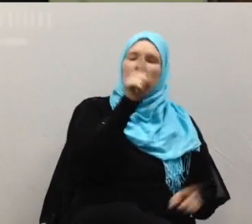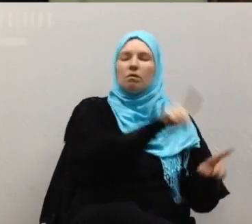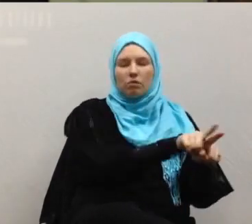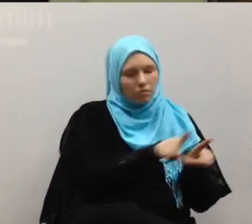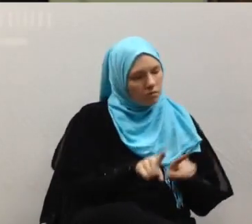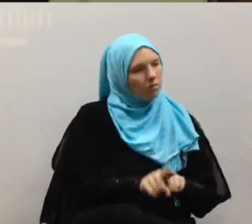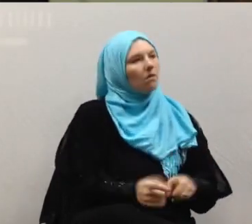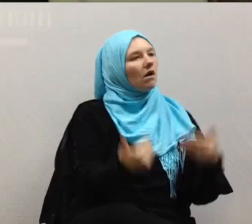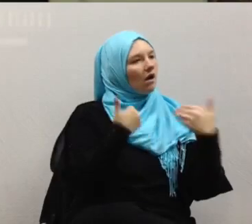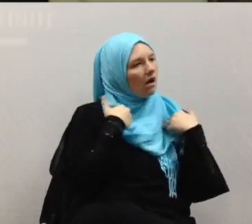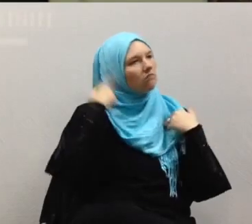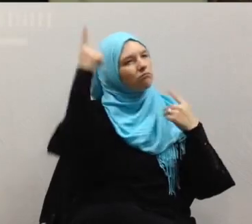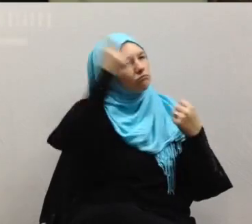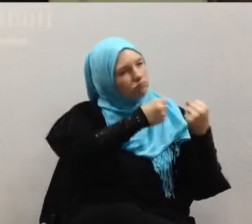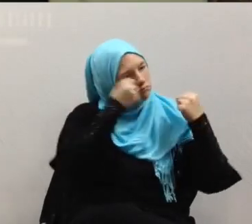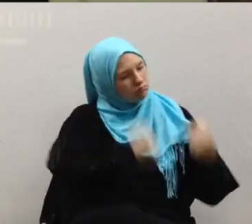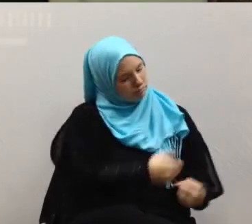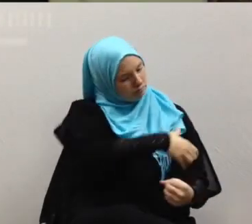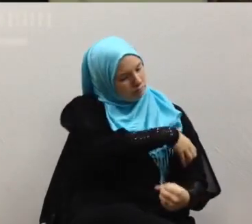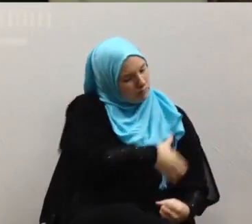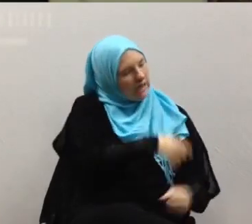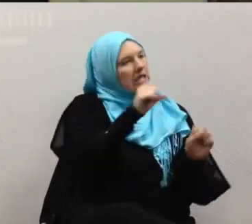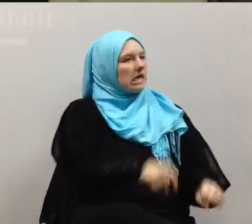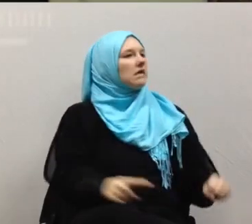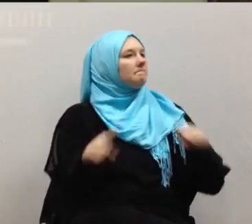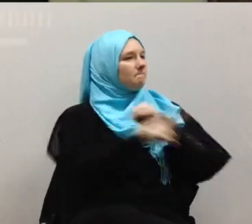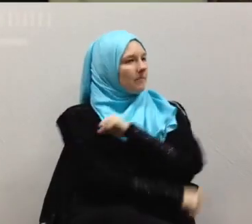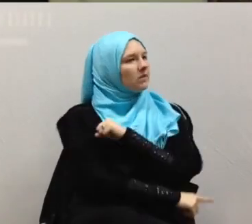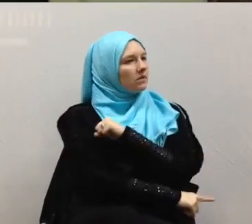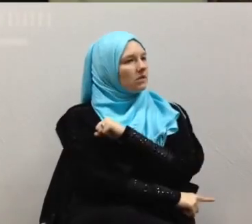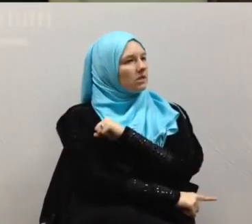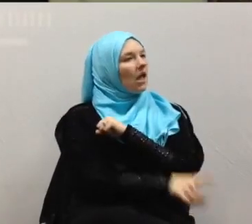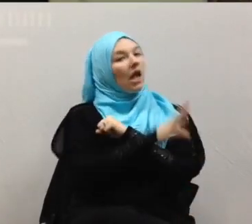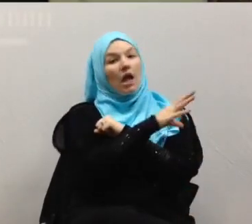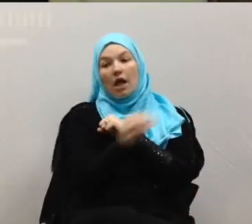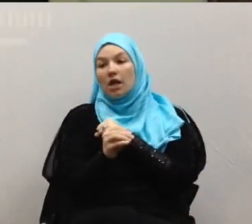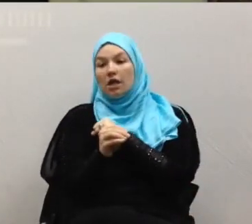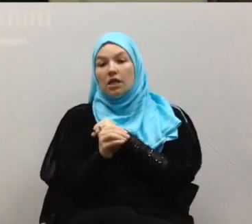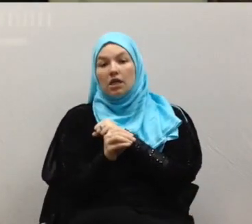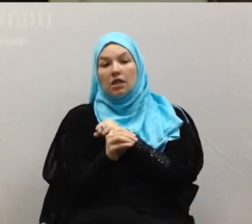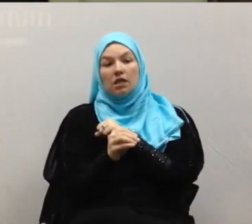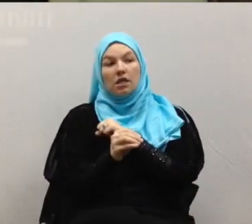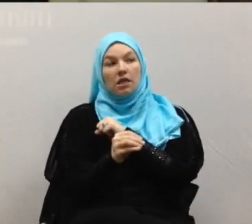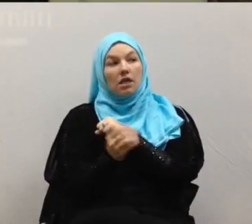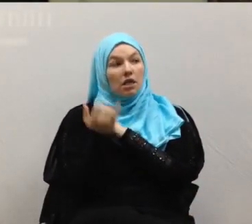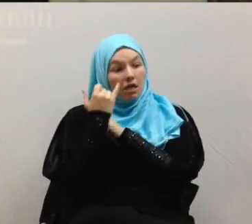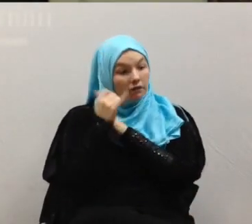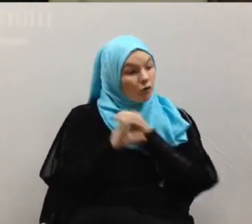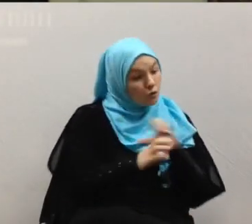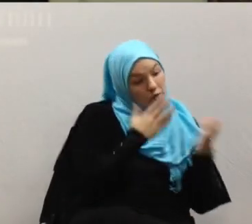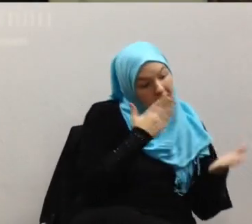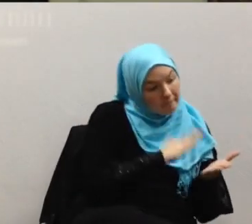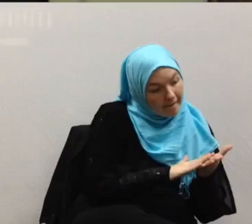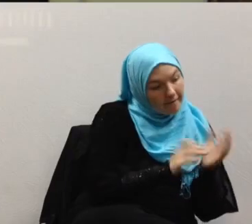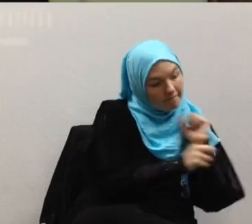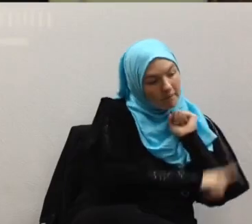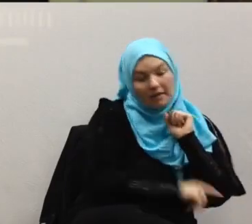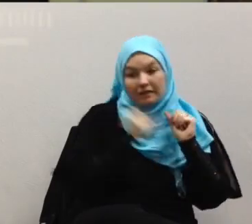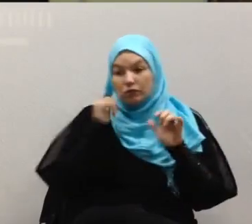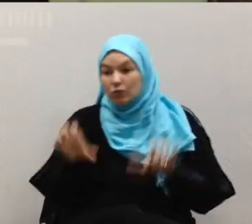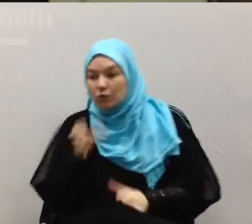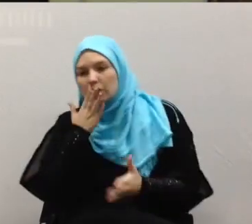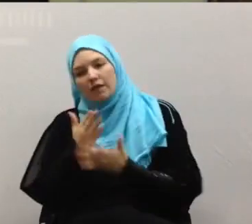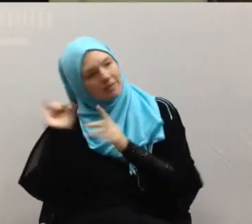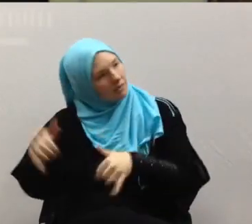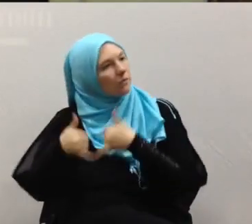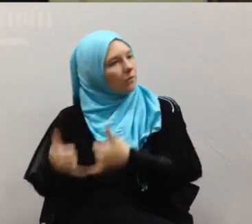punish and reward evil deeds as they deserve. Those who remain